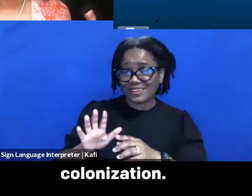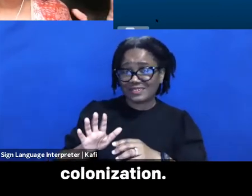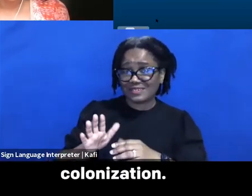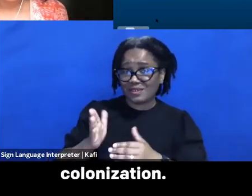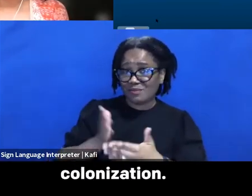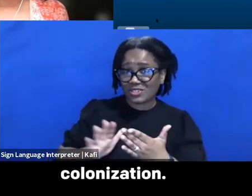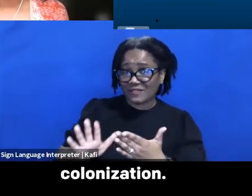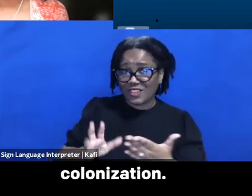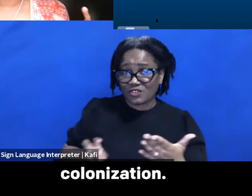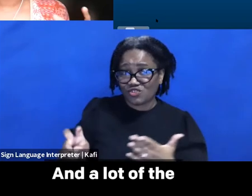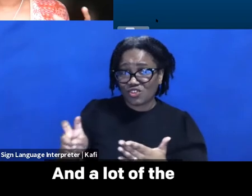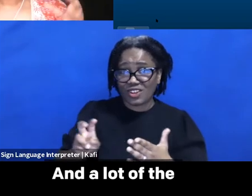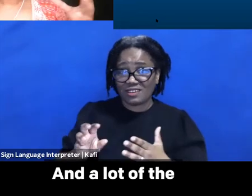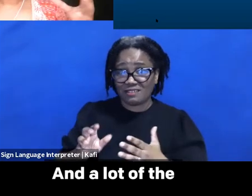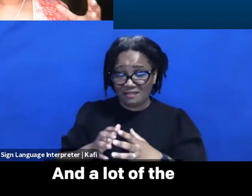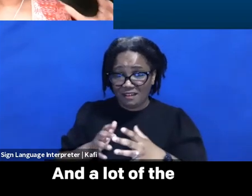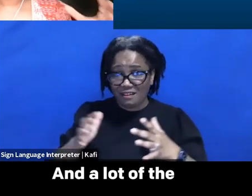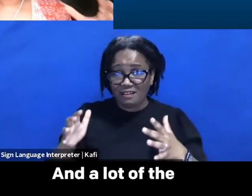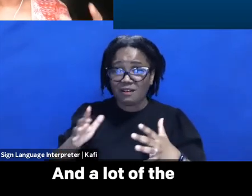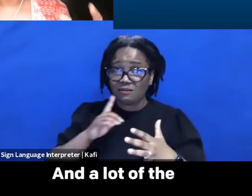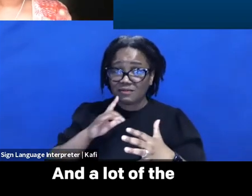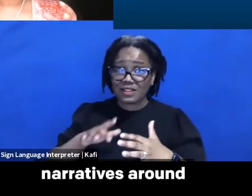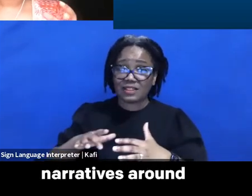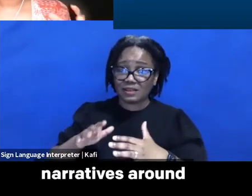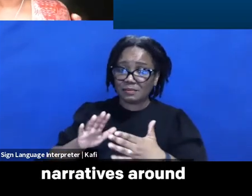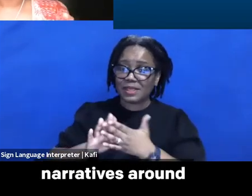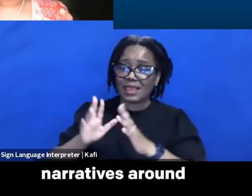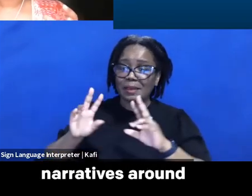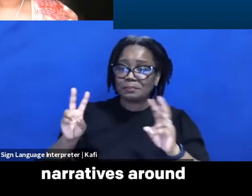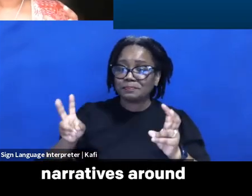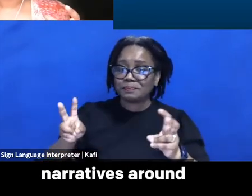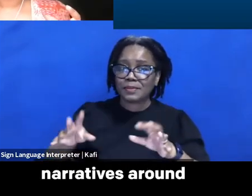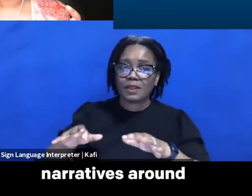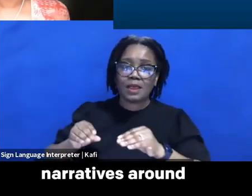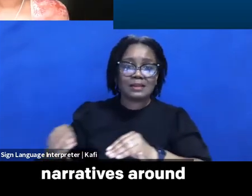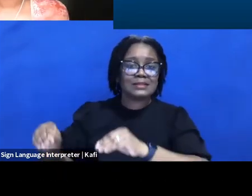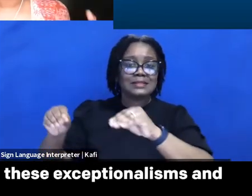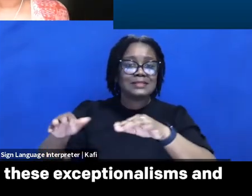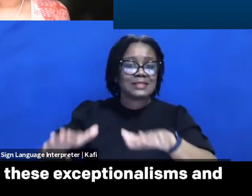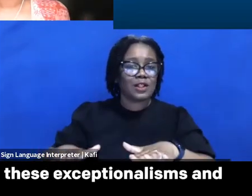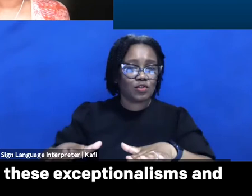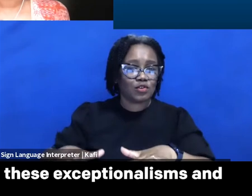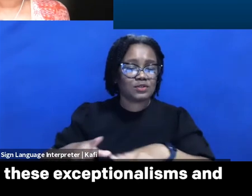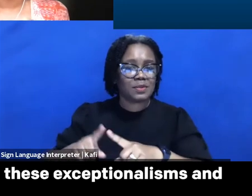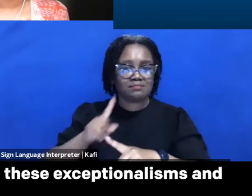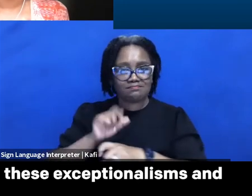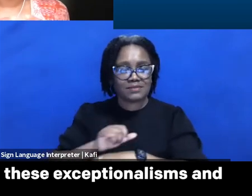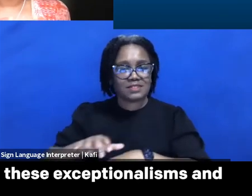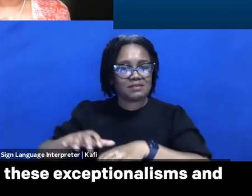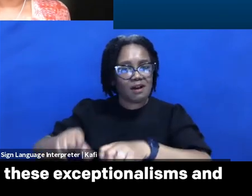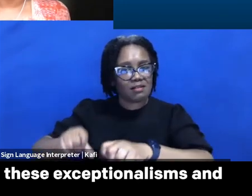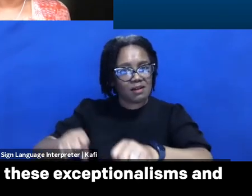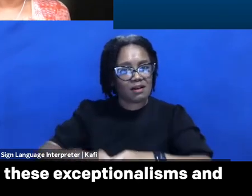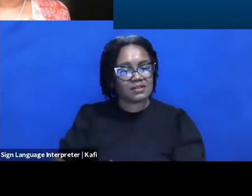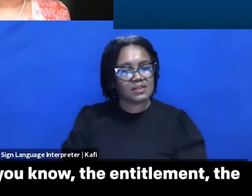settler colonization. And a lot of the narratives around these exceptionalisms